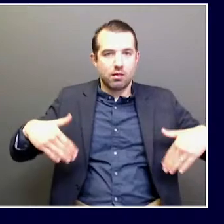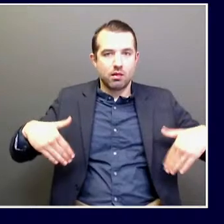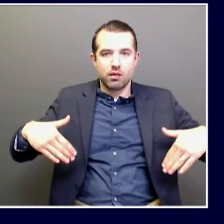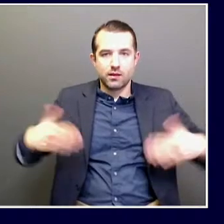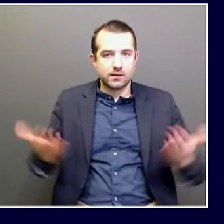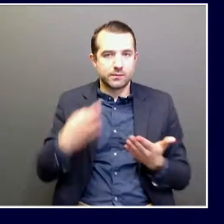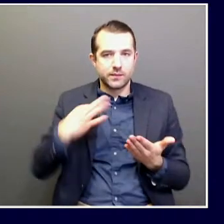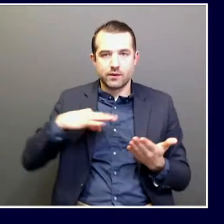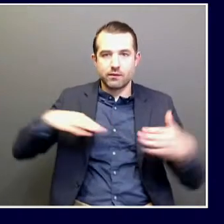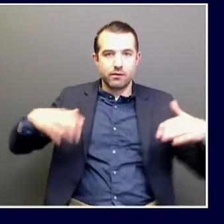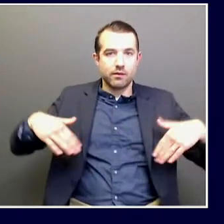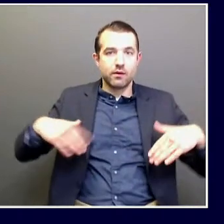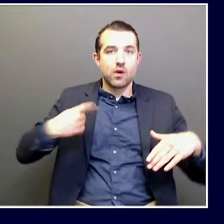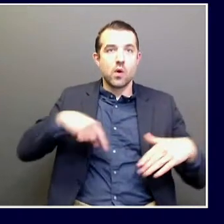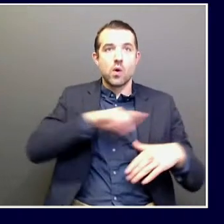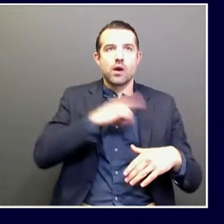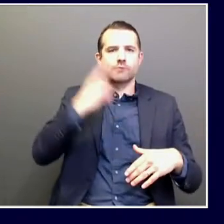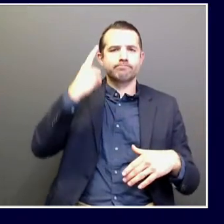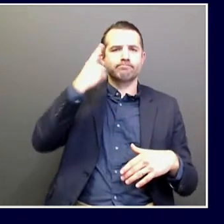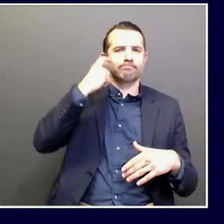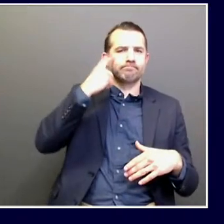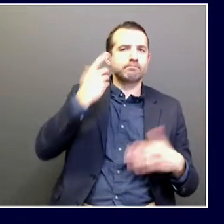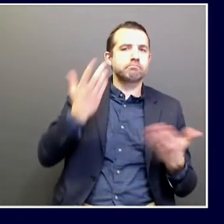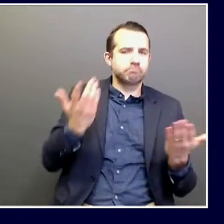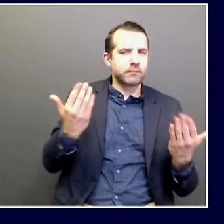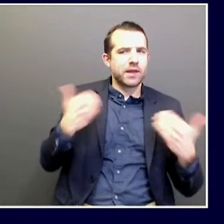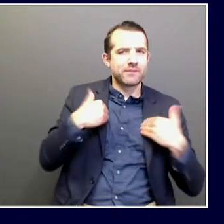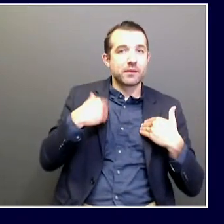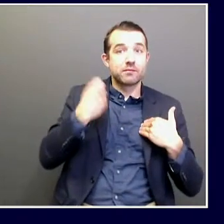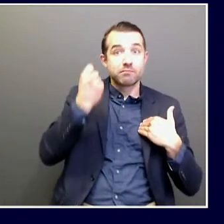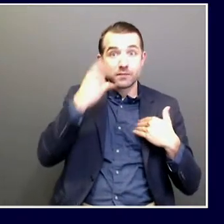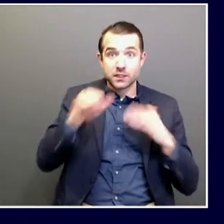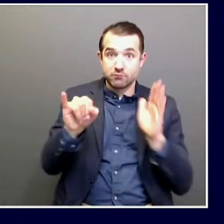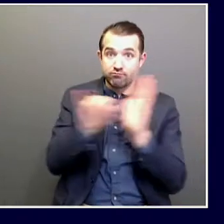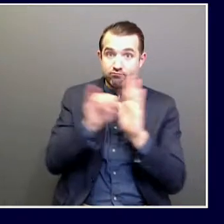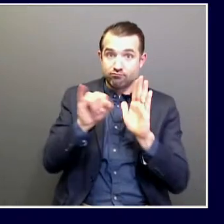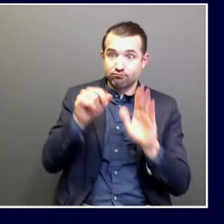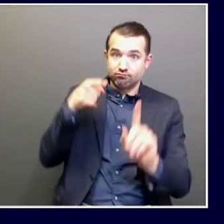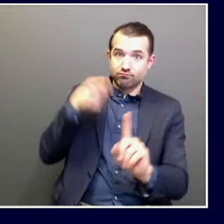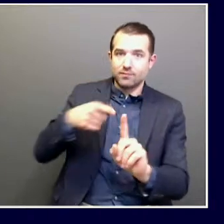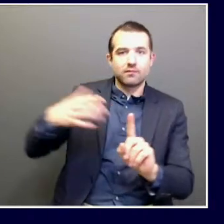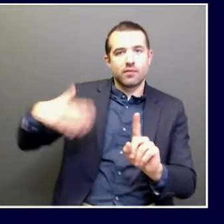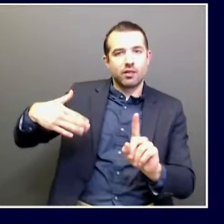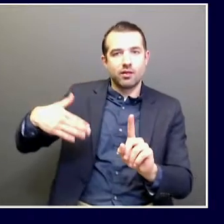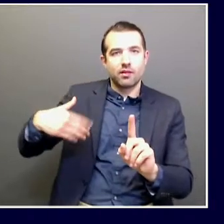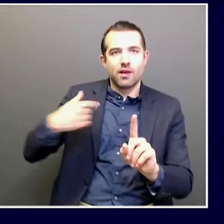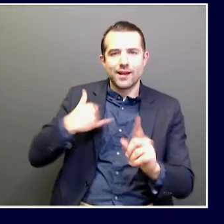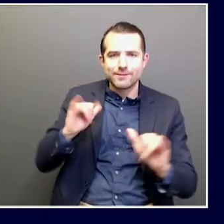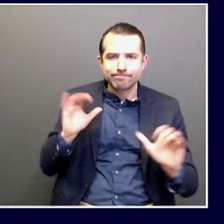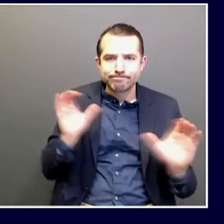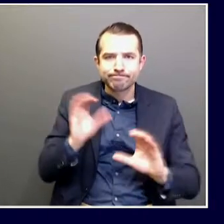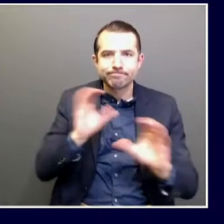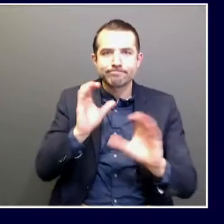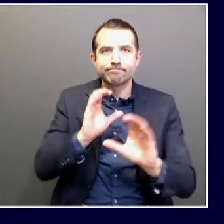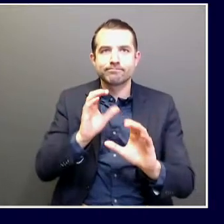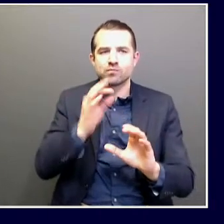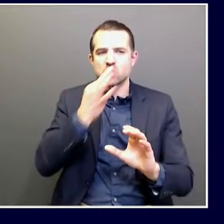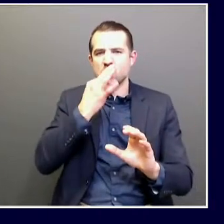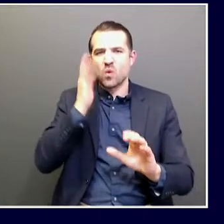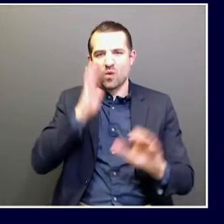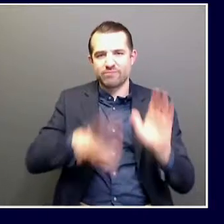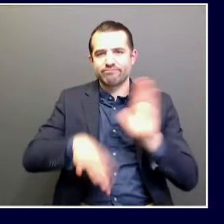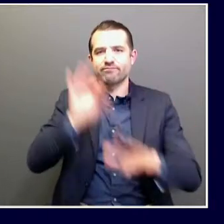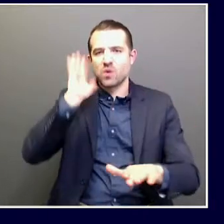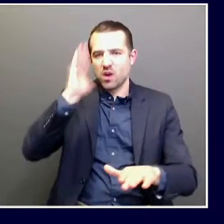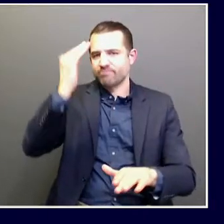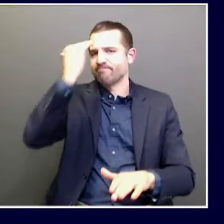actively looking for it, and it's just a matter of time before we find it. With that knowledge, we at the Maine